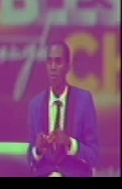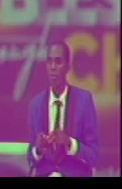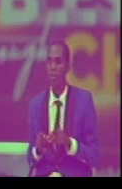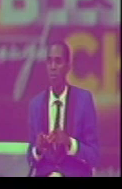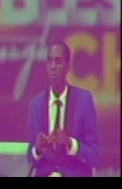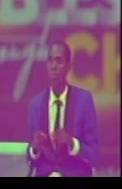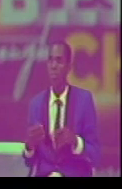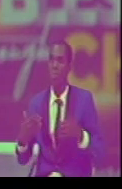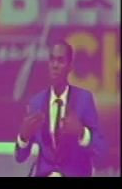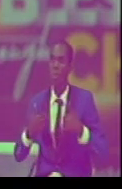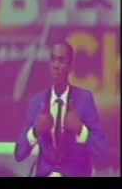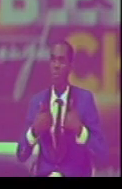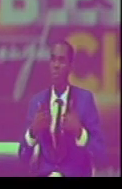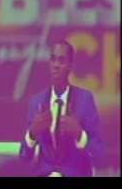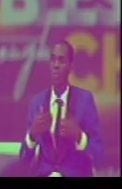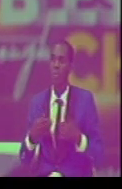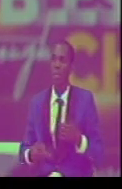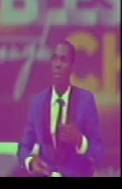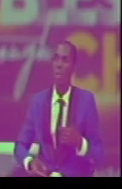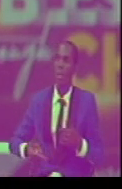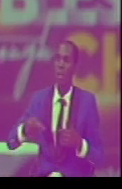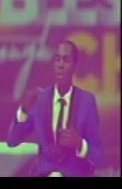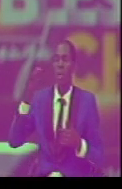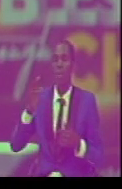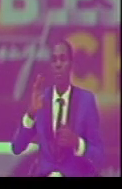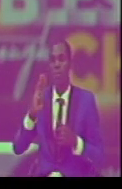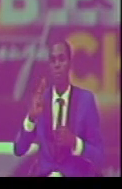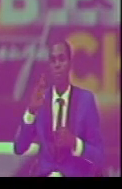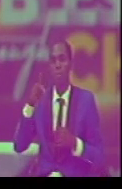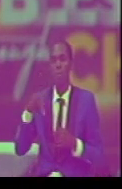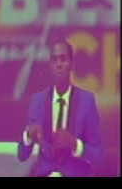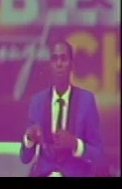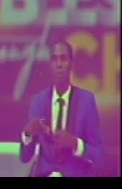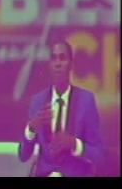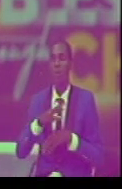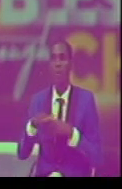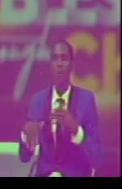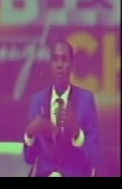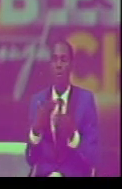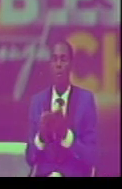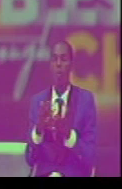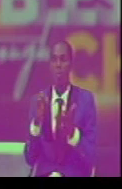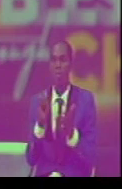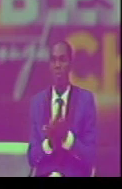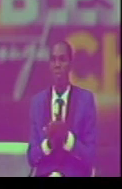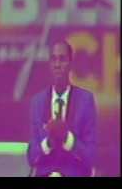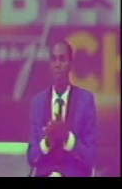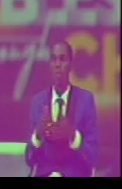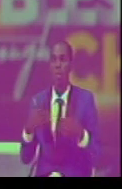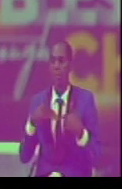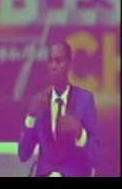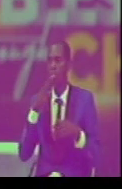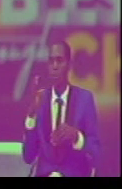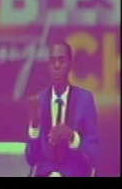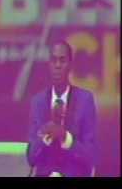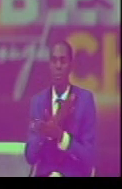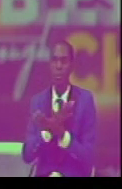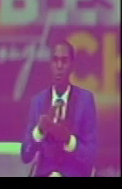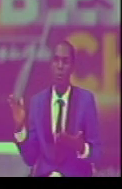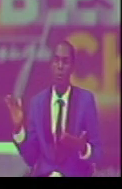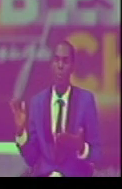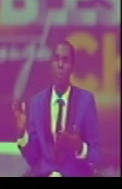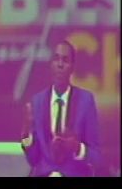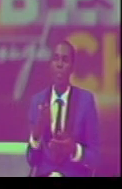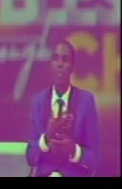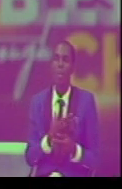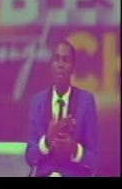its symptoms completely disappeared after the prayer of the man of God. Also, the showers on social media,